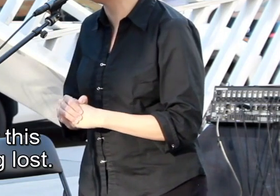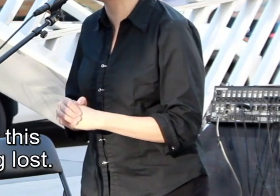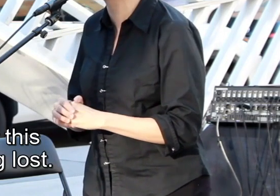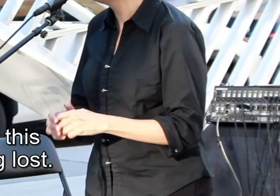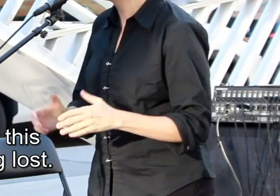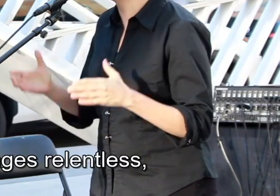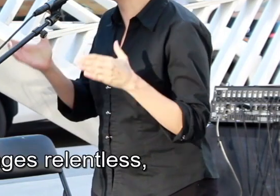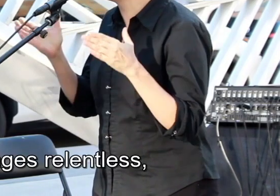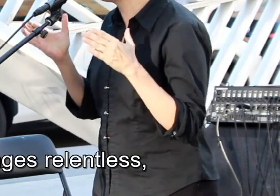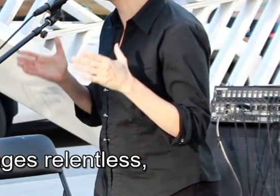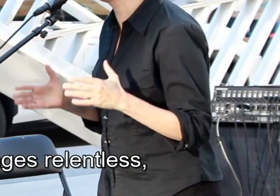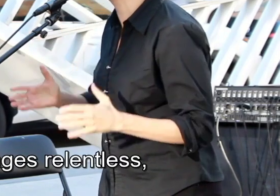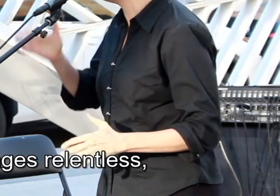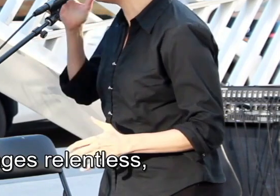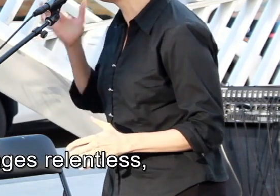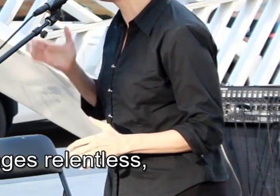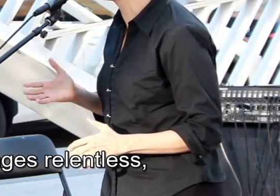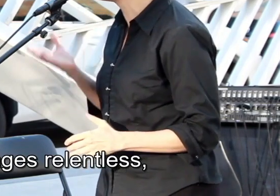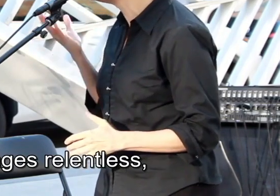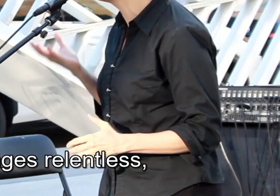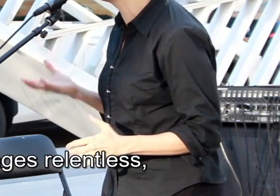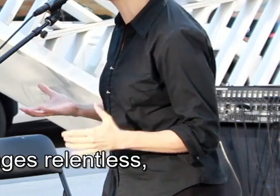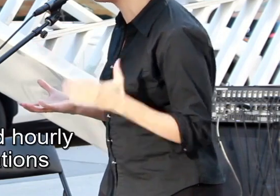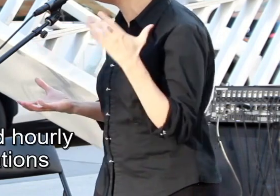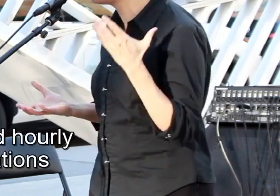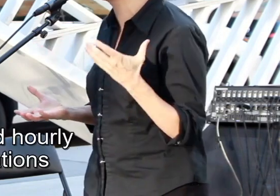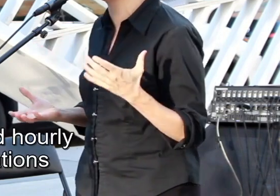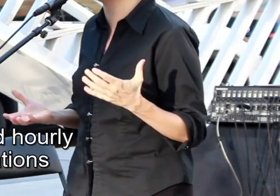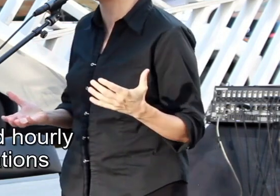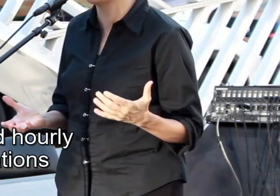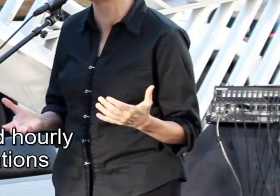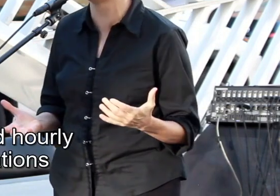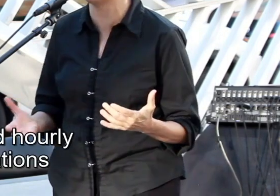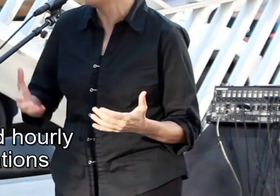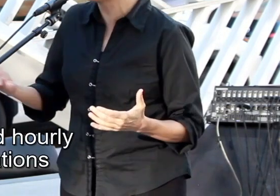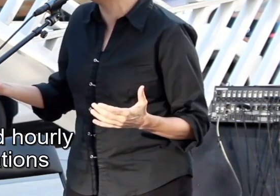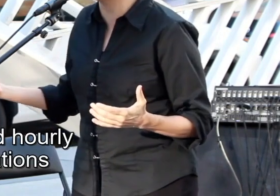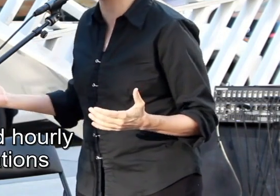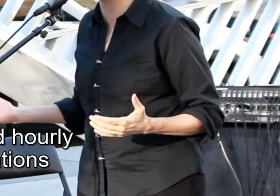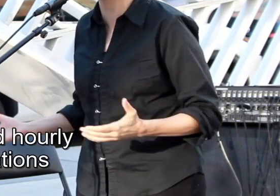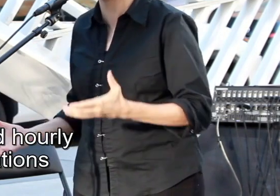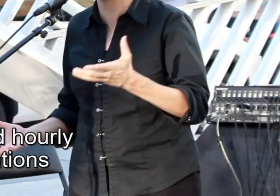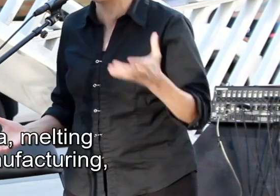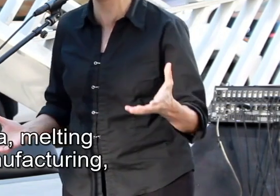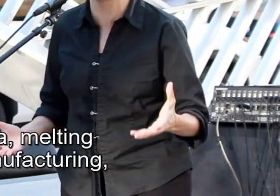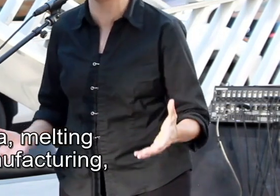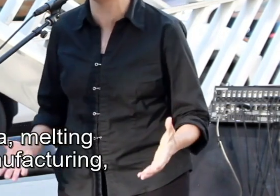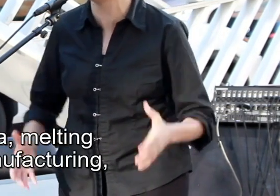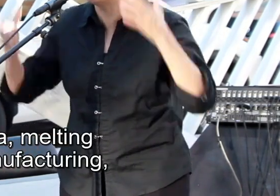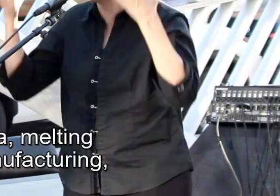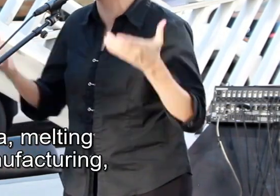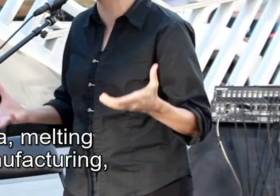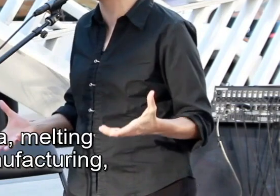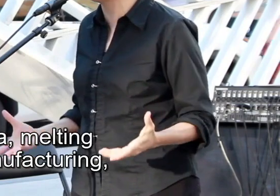being lost. The bombardment of images relentless, our minds invaded hourly by covert operations and armies of